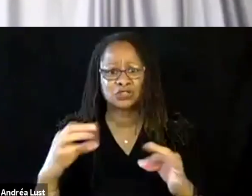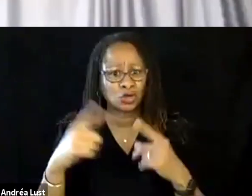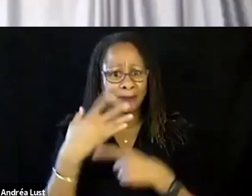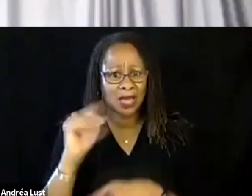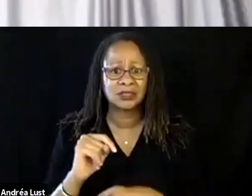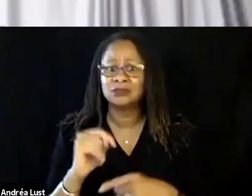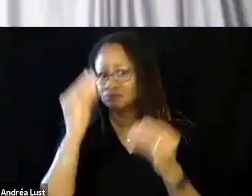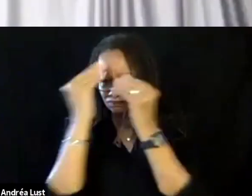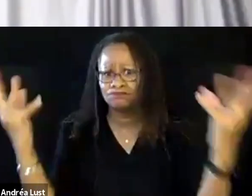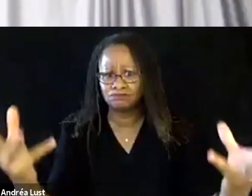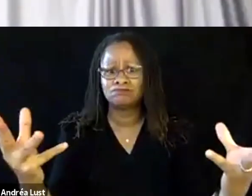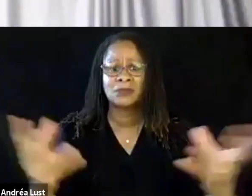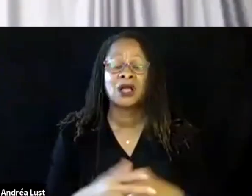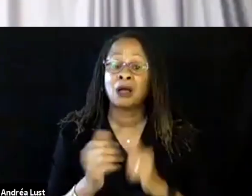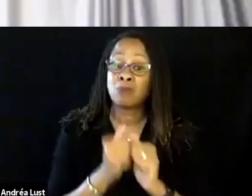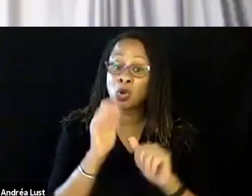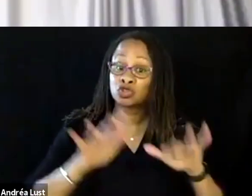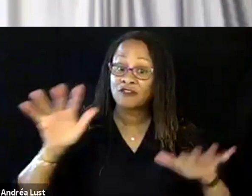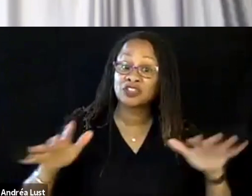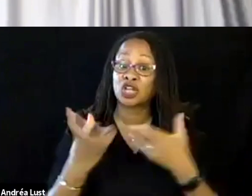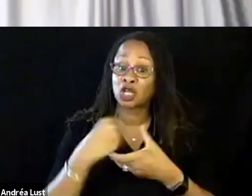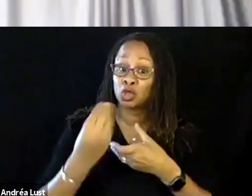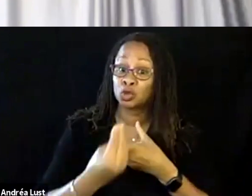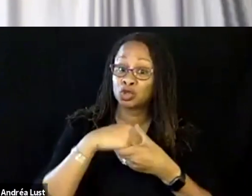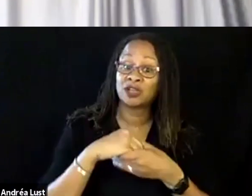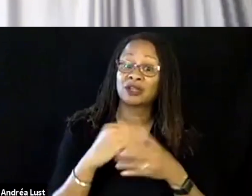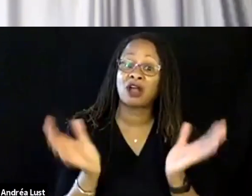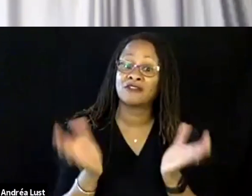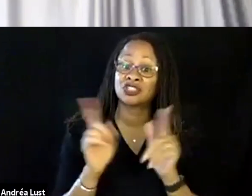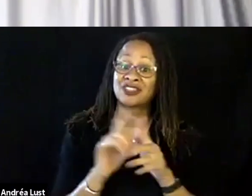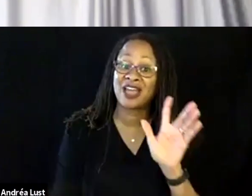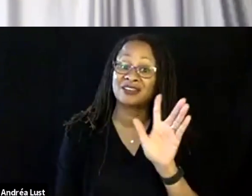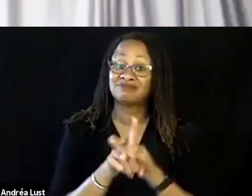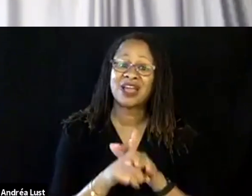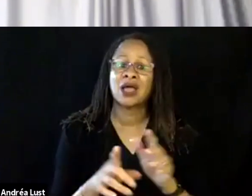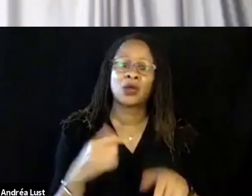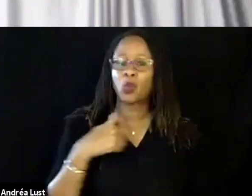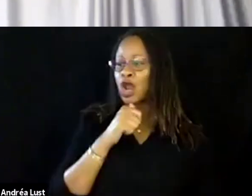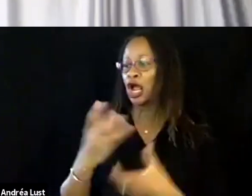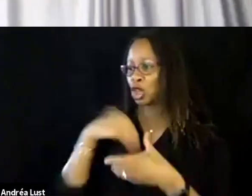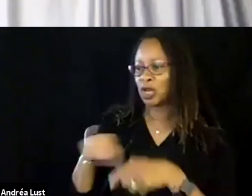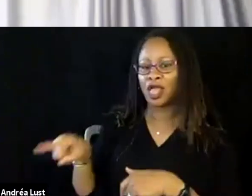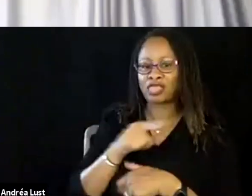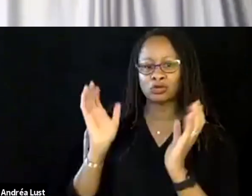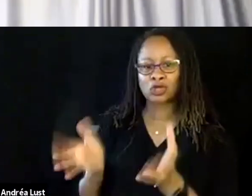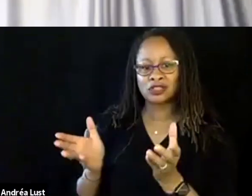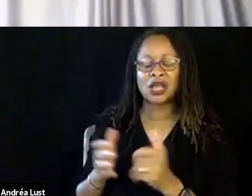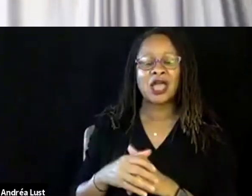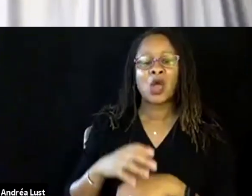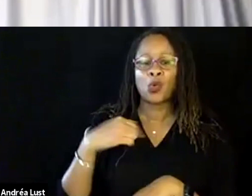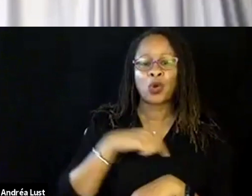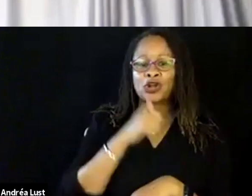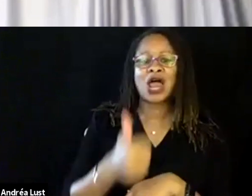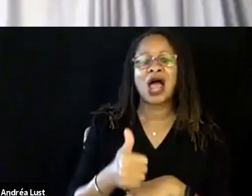because most of the diversity and inclusion conversations that come up, we're not included in those. We aren't seen as part of the diversity